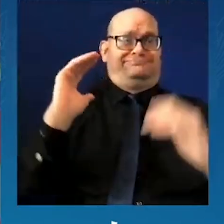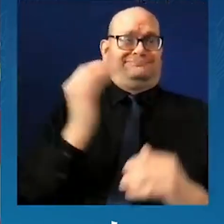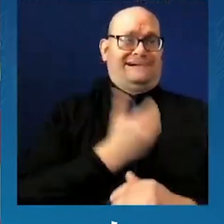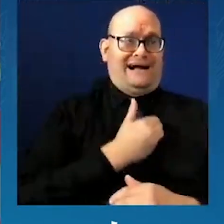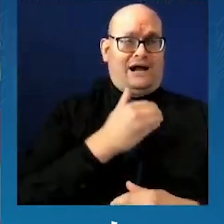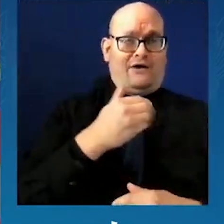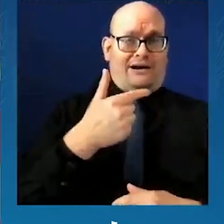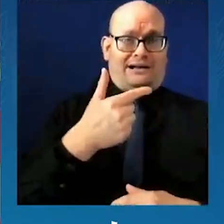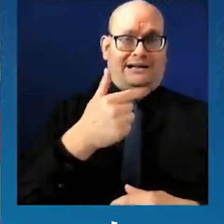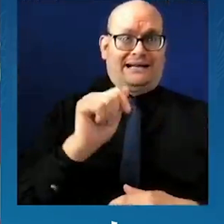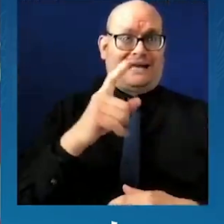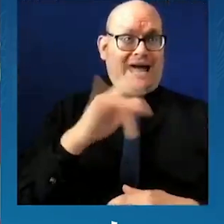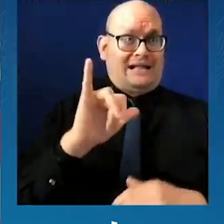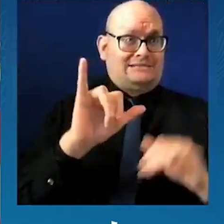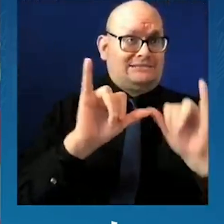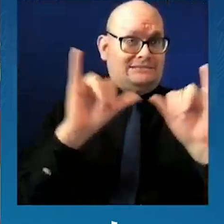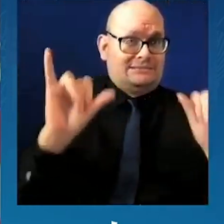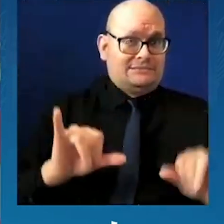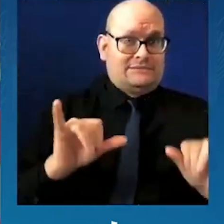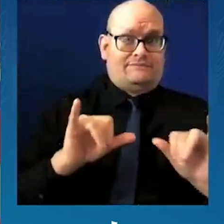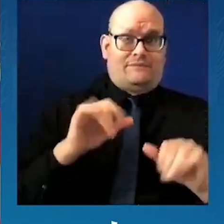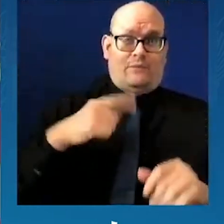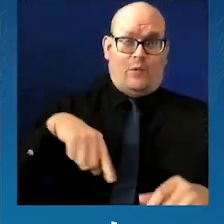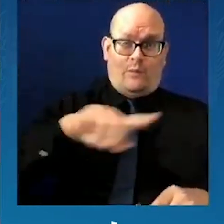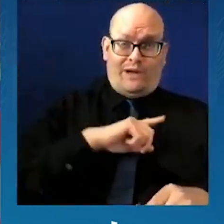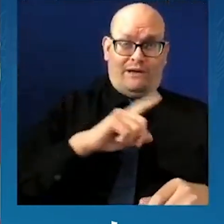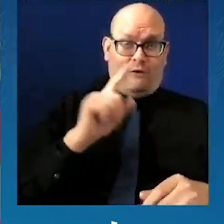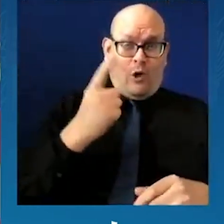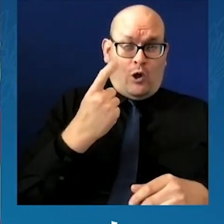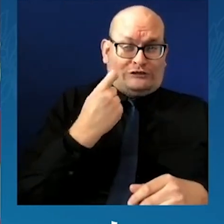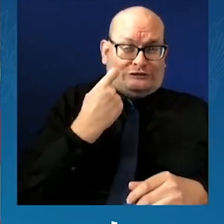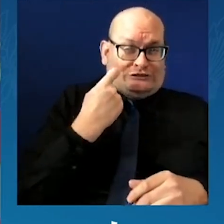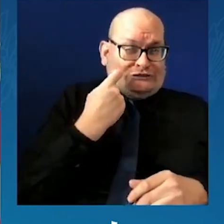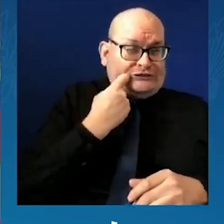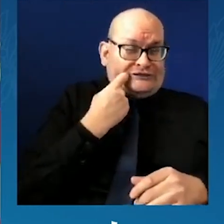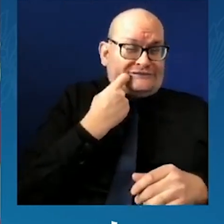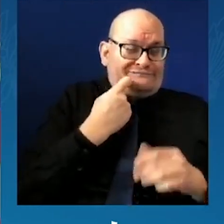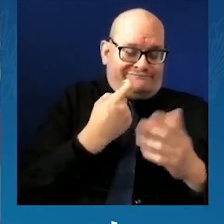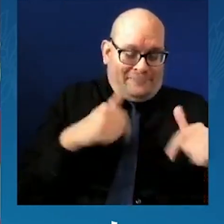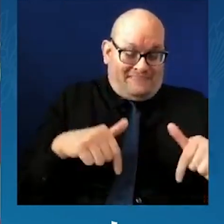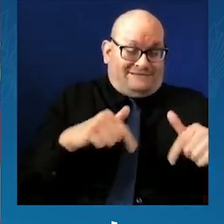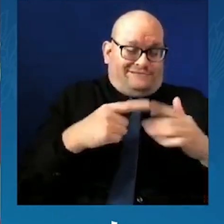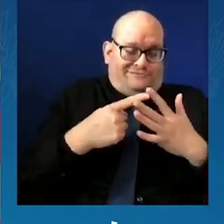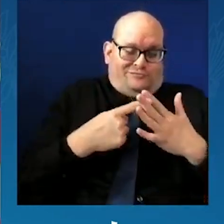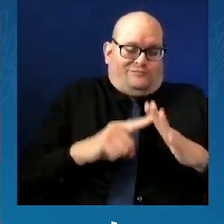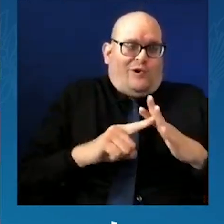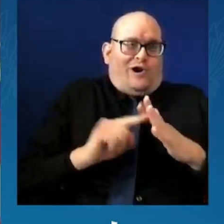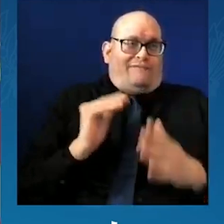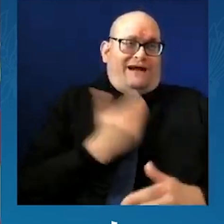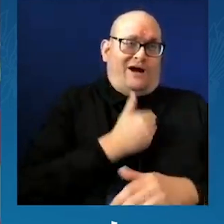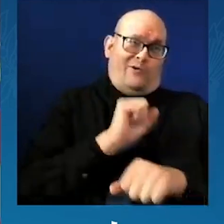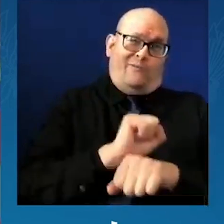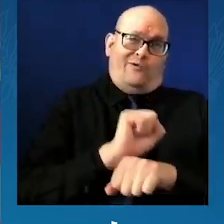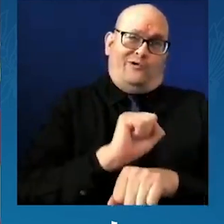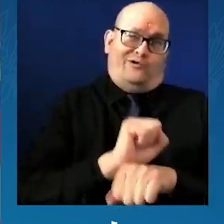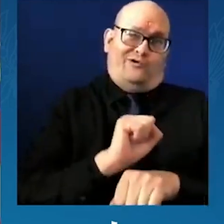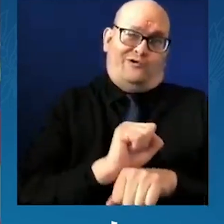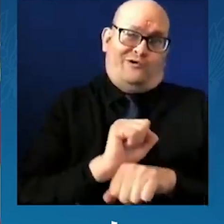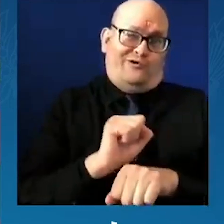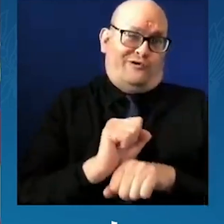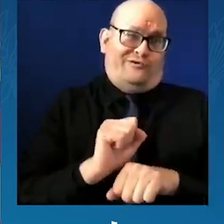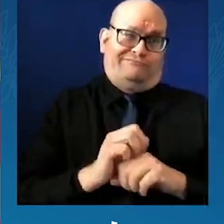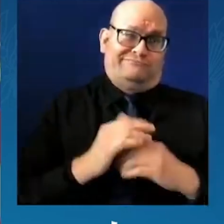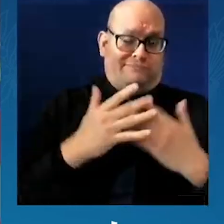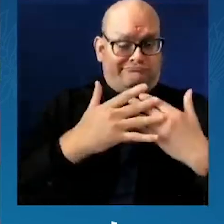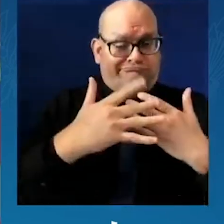have only just begun our journey into space. There is so much we still